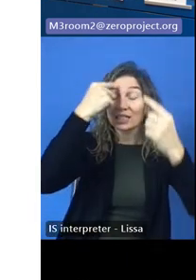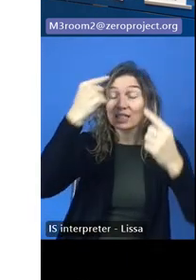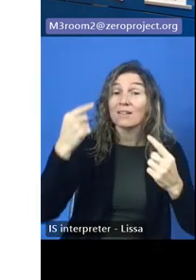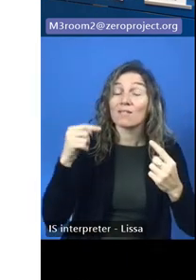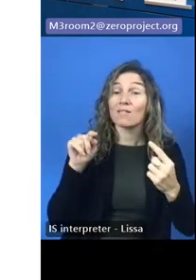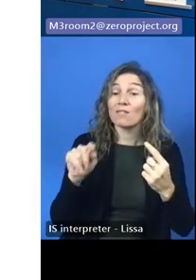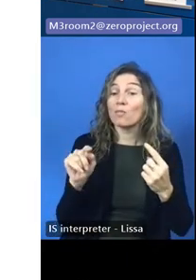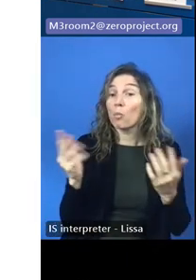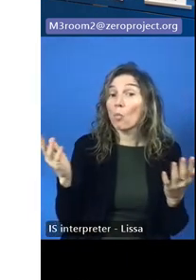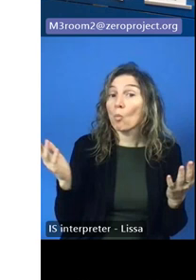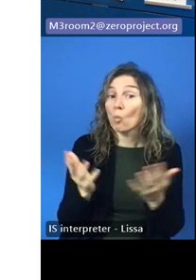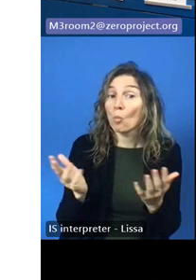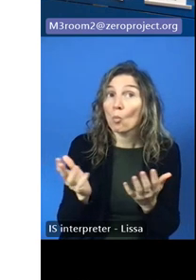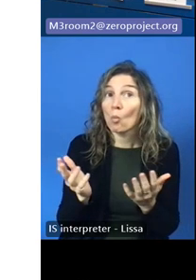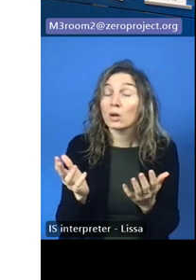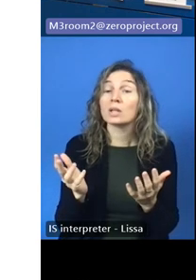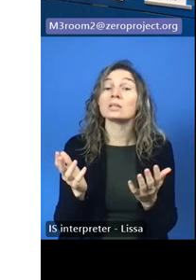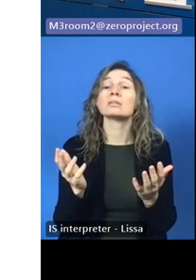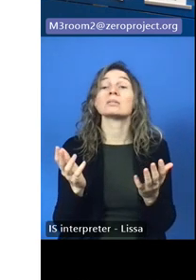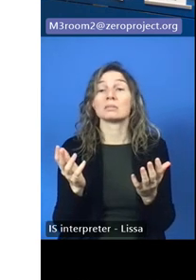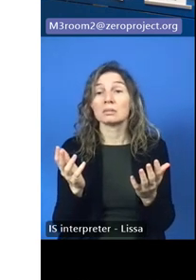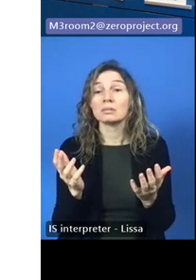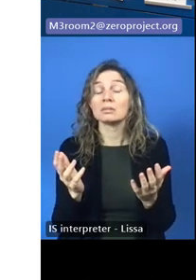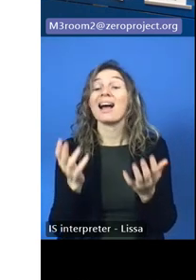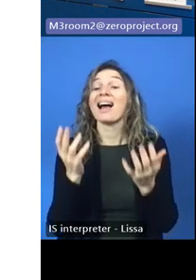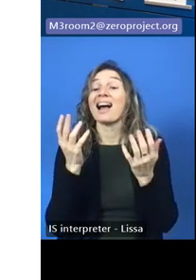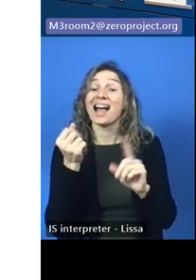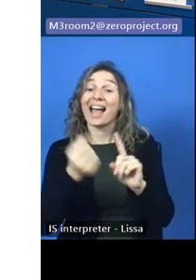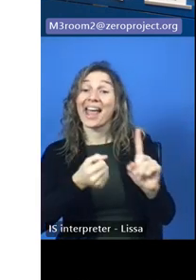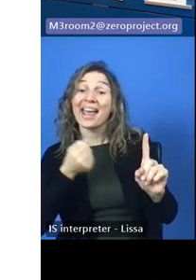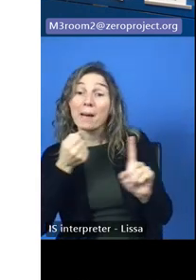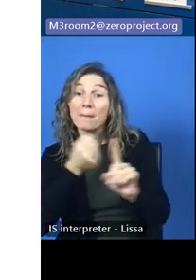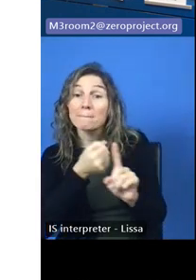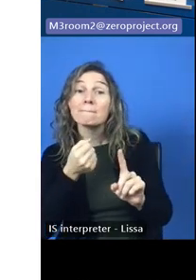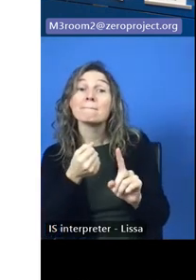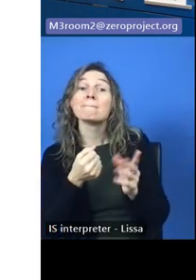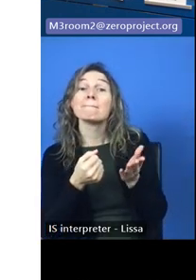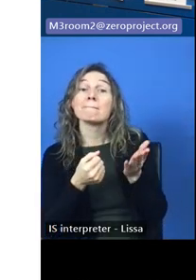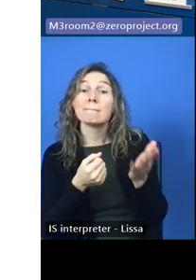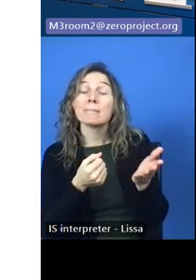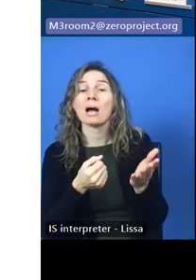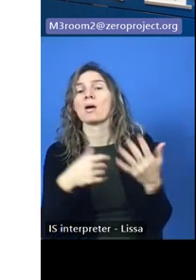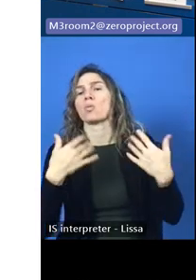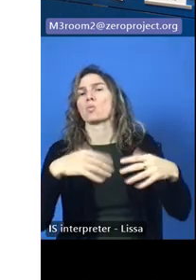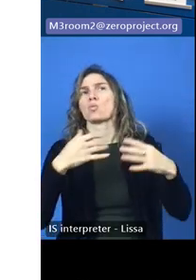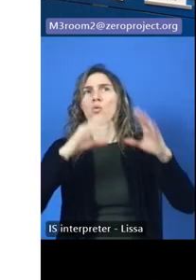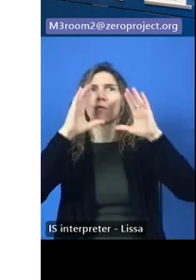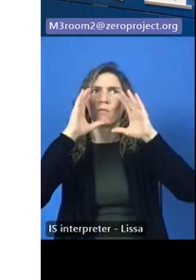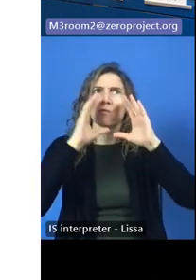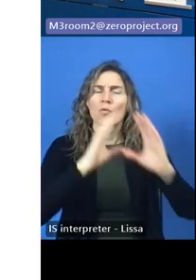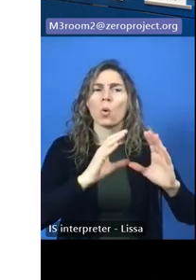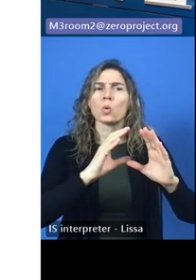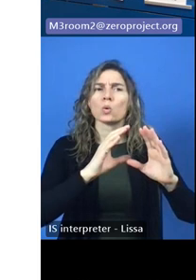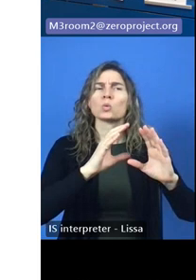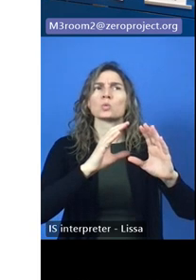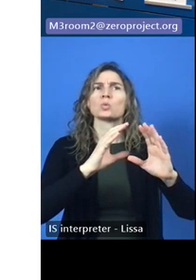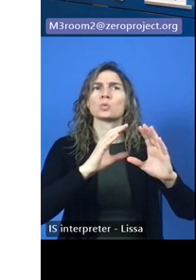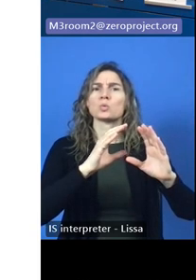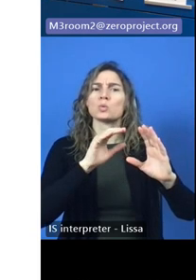our innovative and also the impact that the project included is focused on the